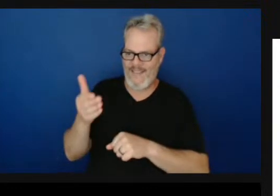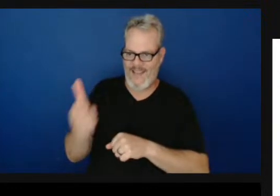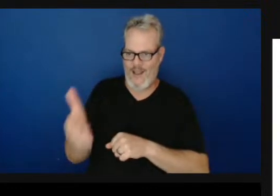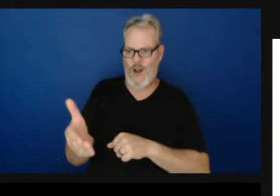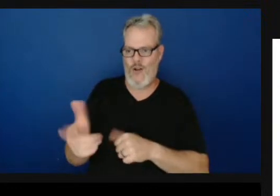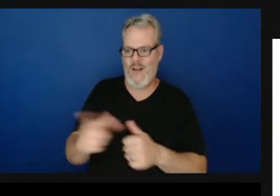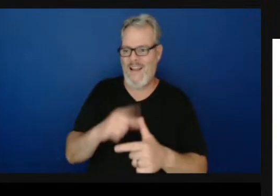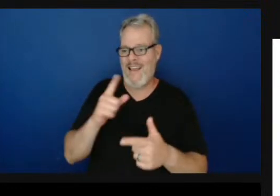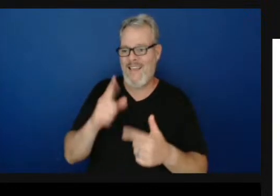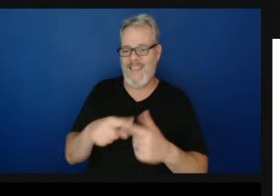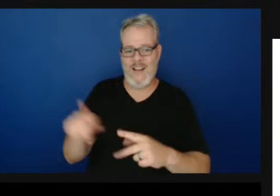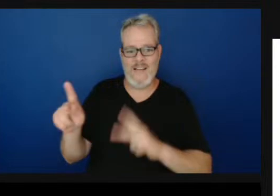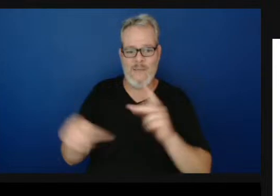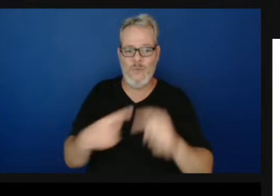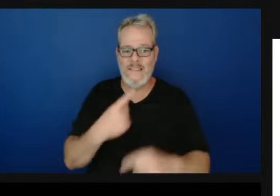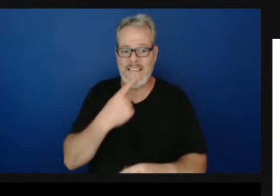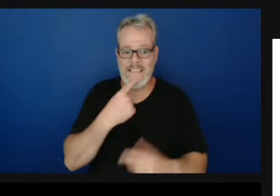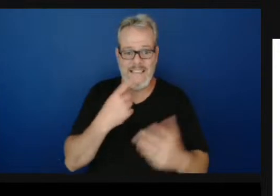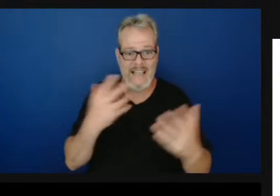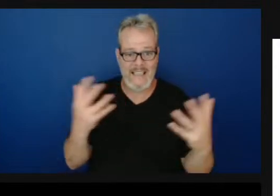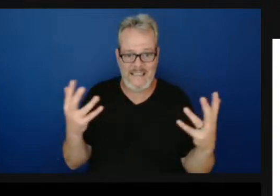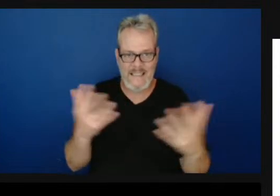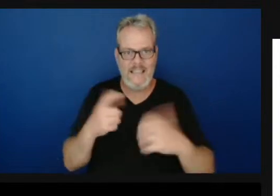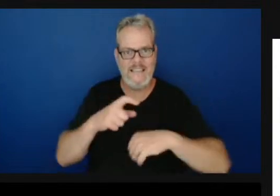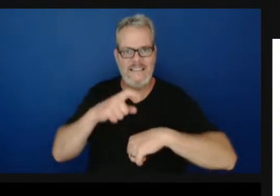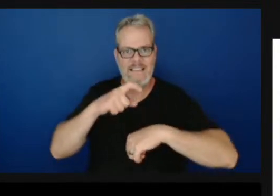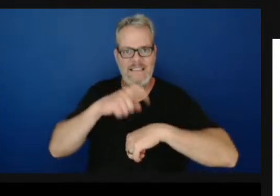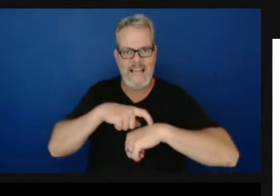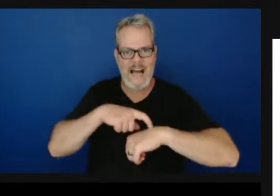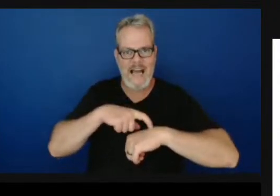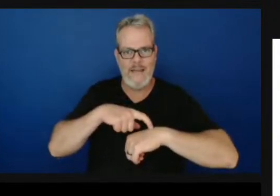were spoken. Time to go.